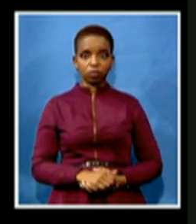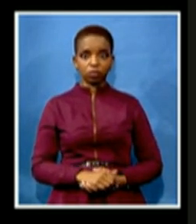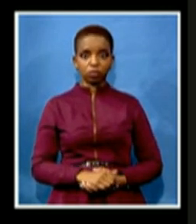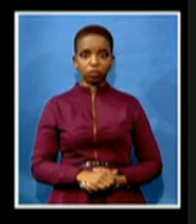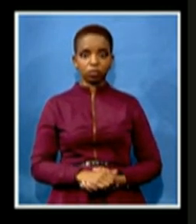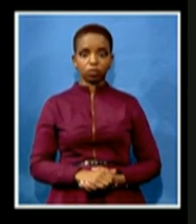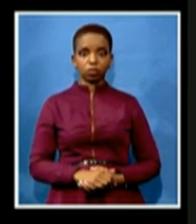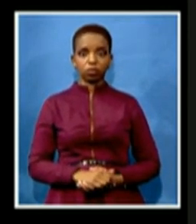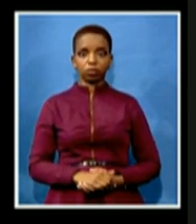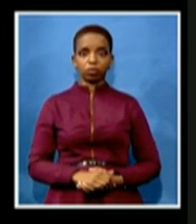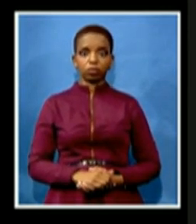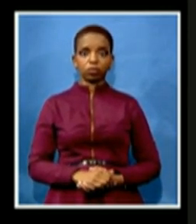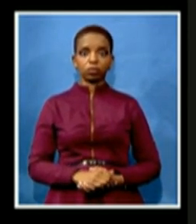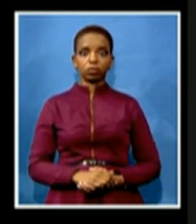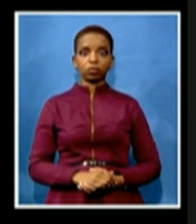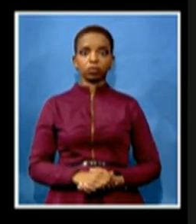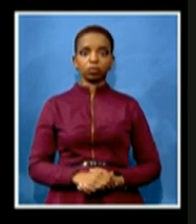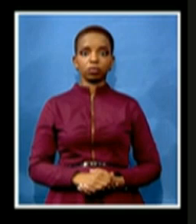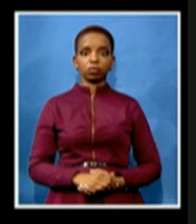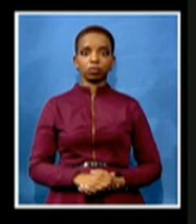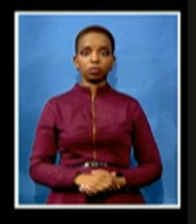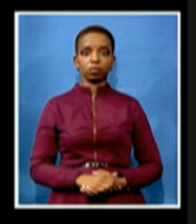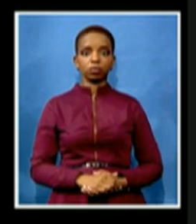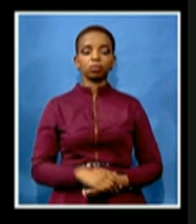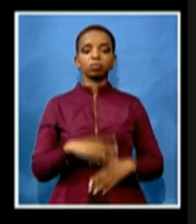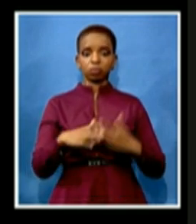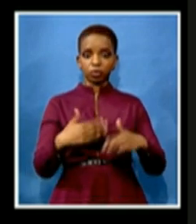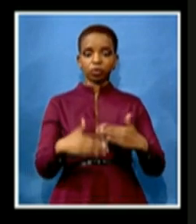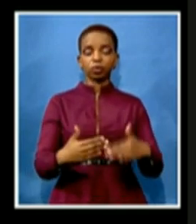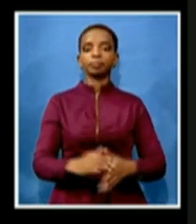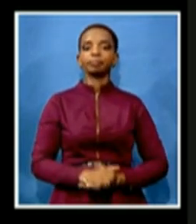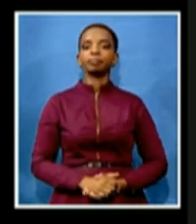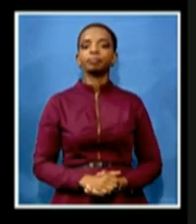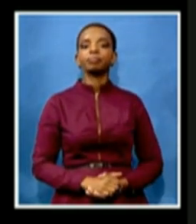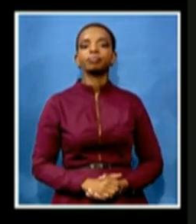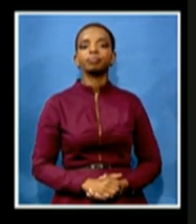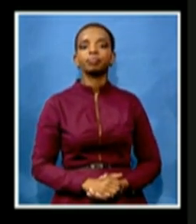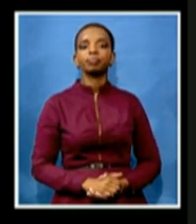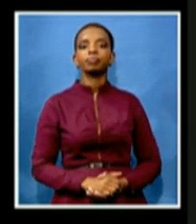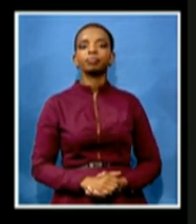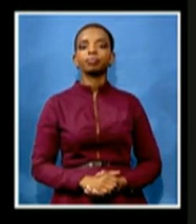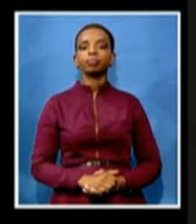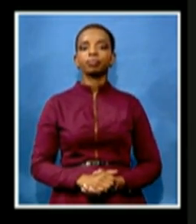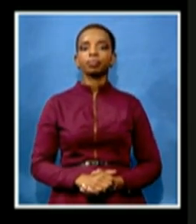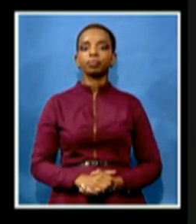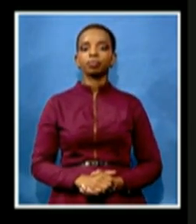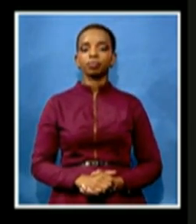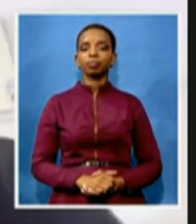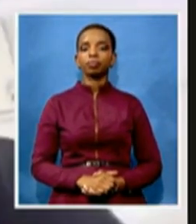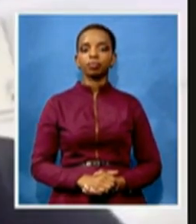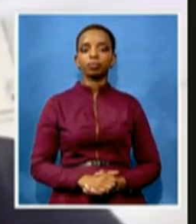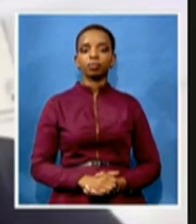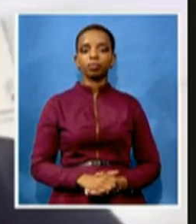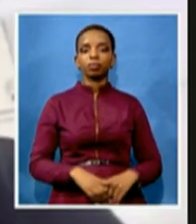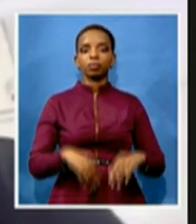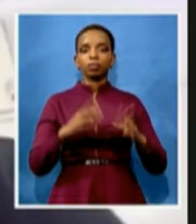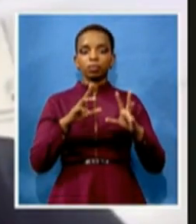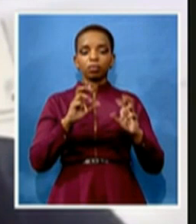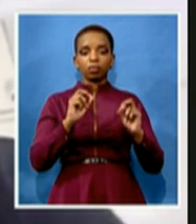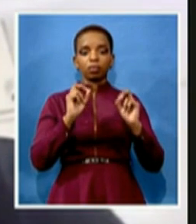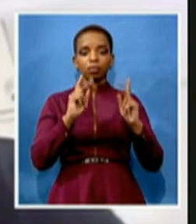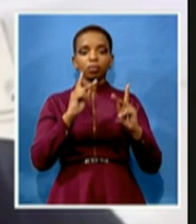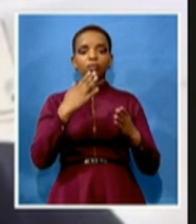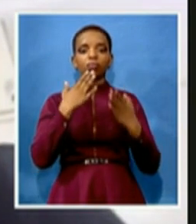All right, proceed. Hi. Proceed. Hi. Thank you, Minister, for facilitating the first part